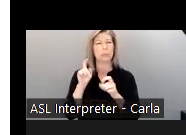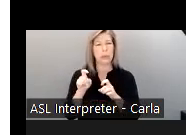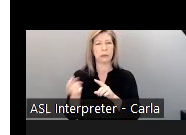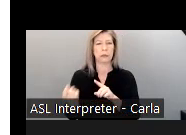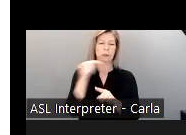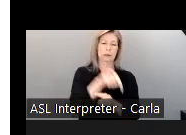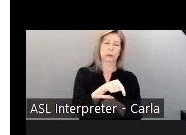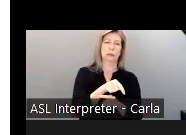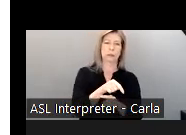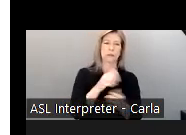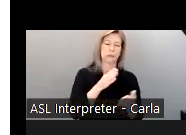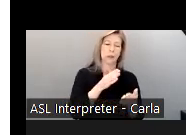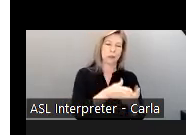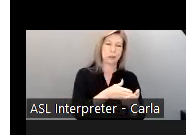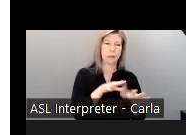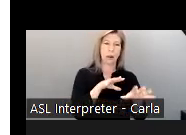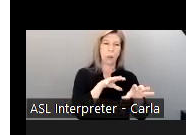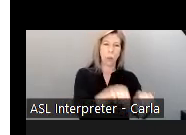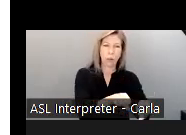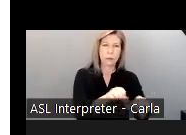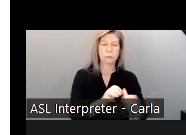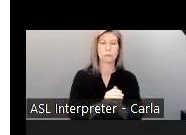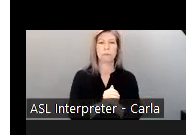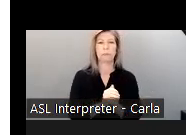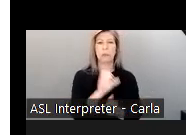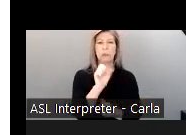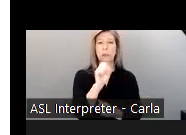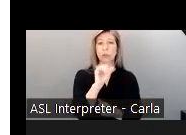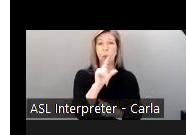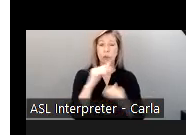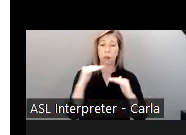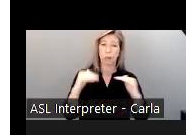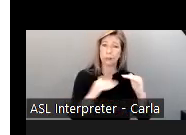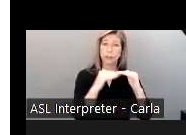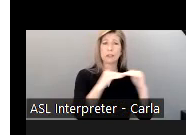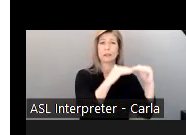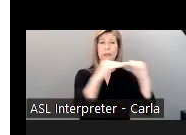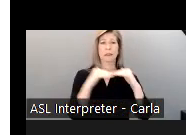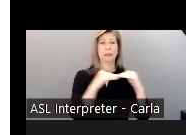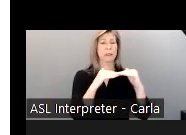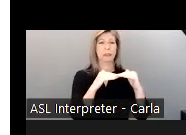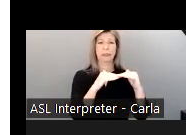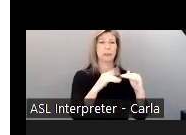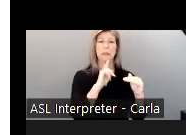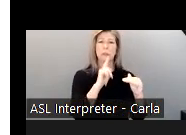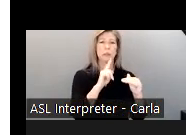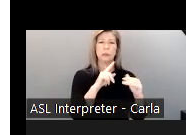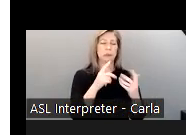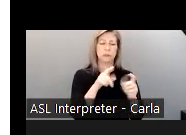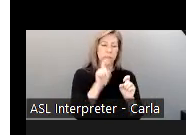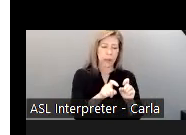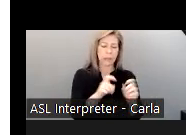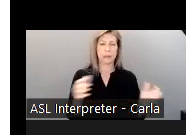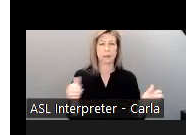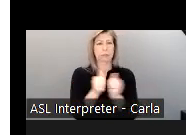anti-colonialism and a social justice lens. To me, they all blend, they all go together, and they cannot be talked